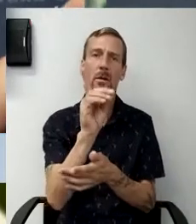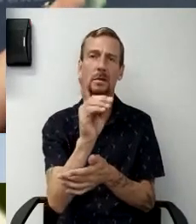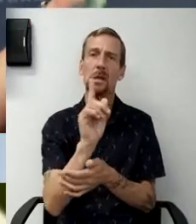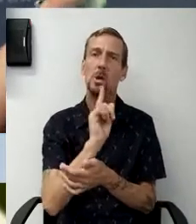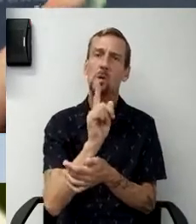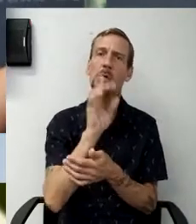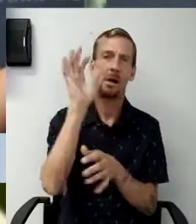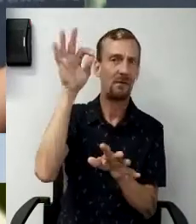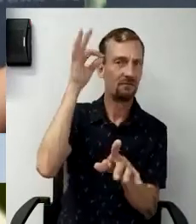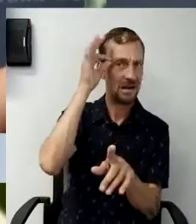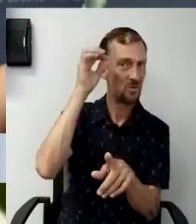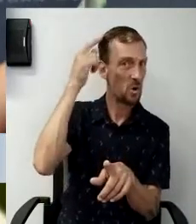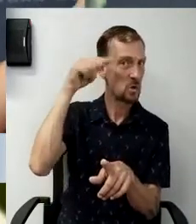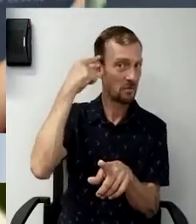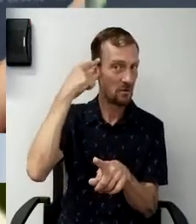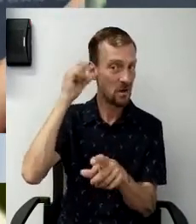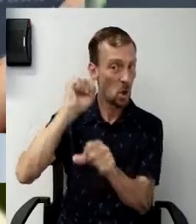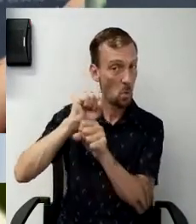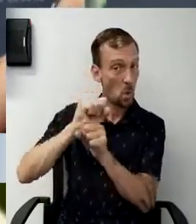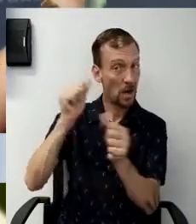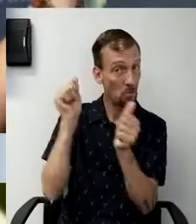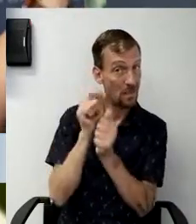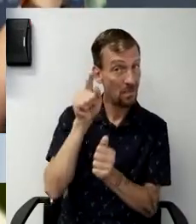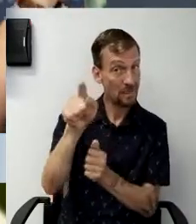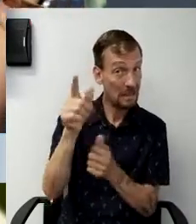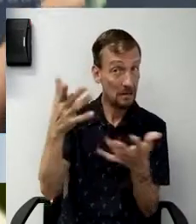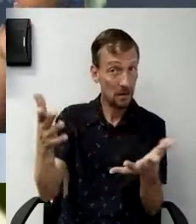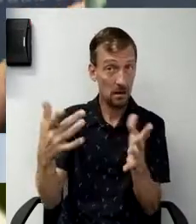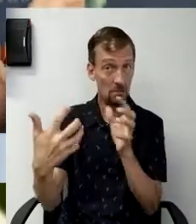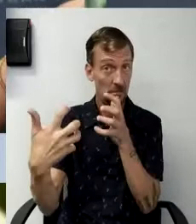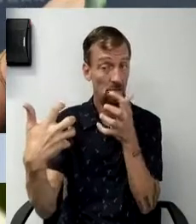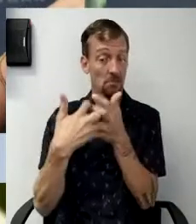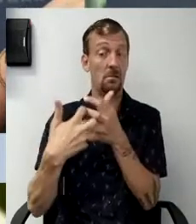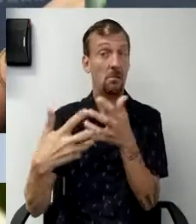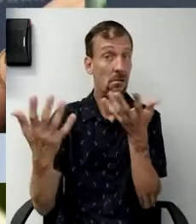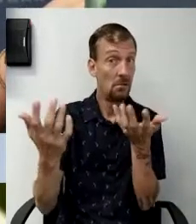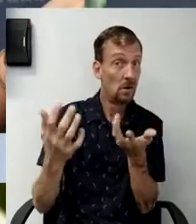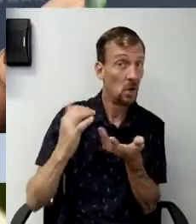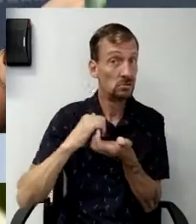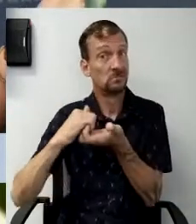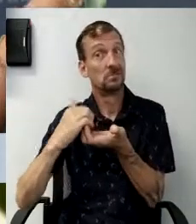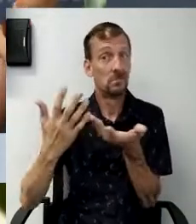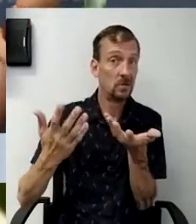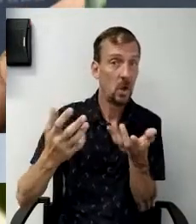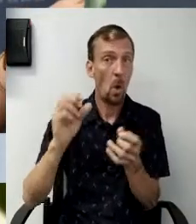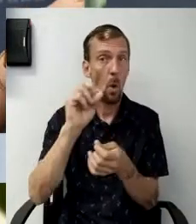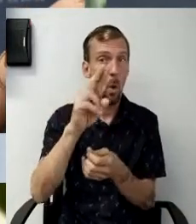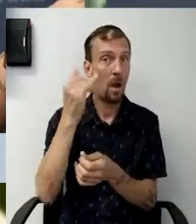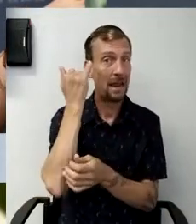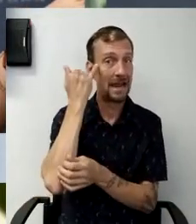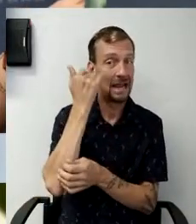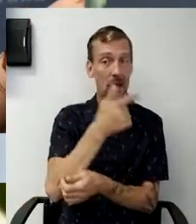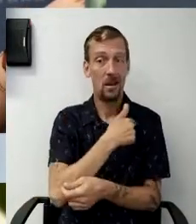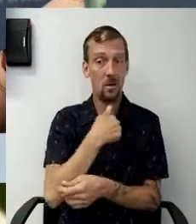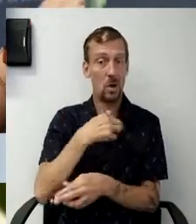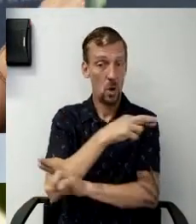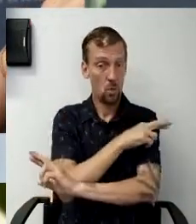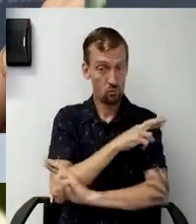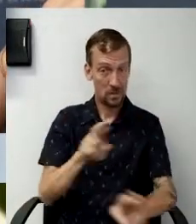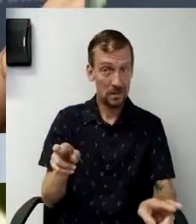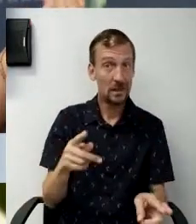the federal or state government yet on an allocation that we will receive when the future vaccine is